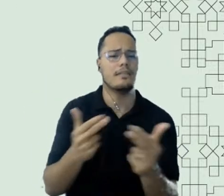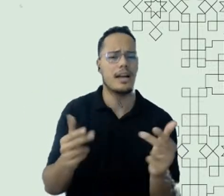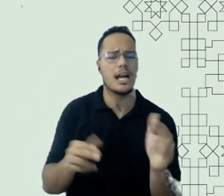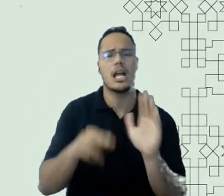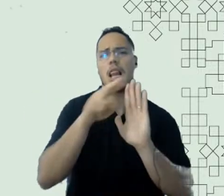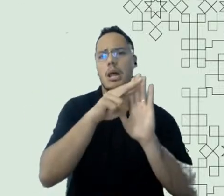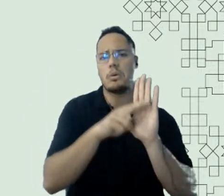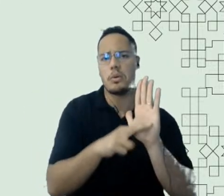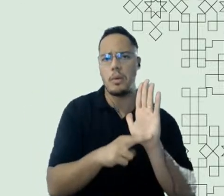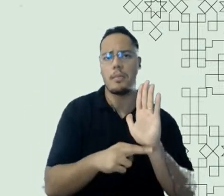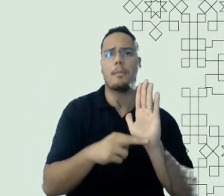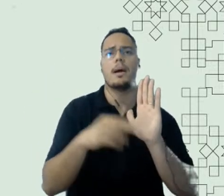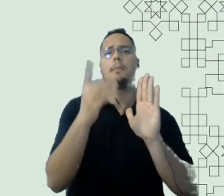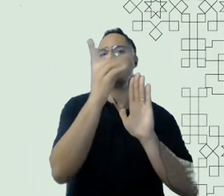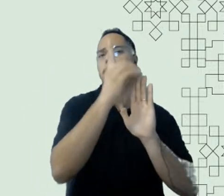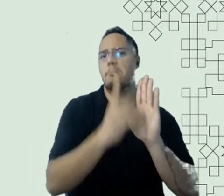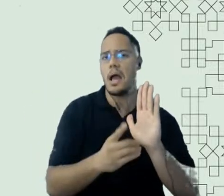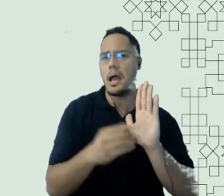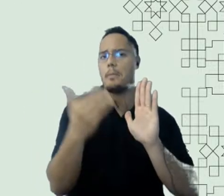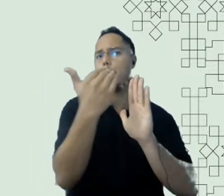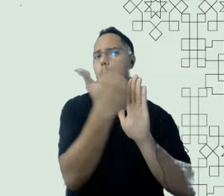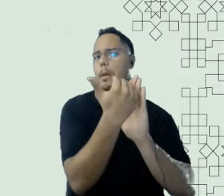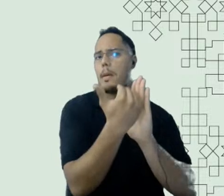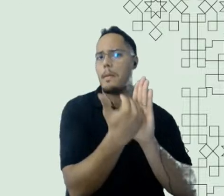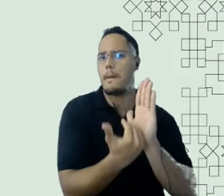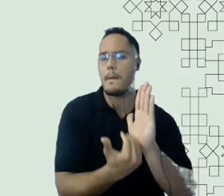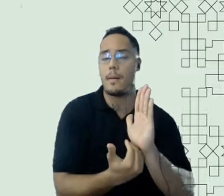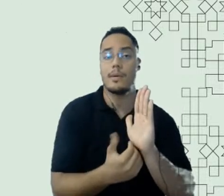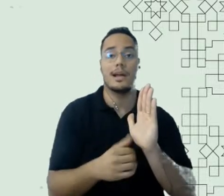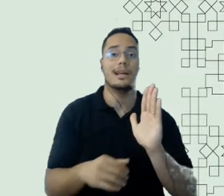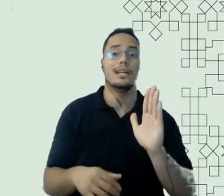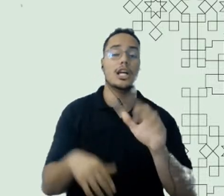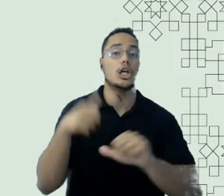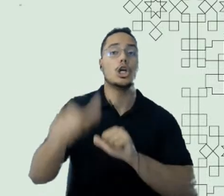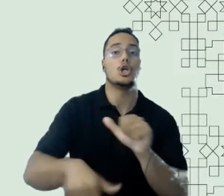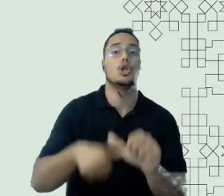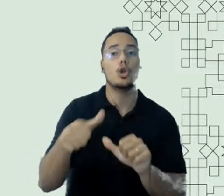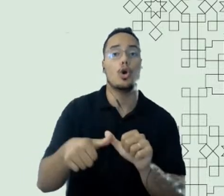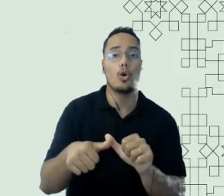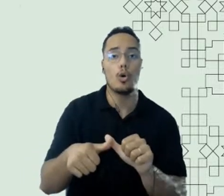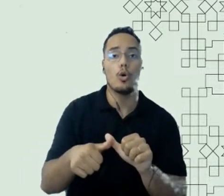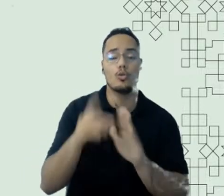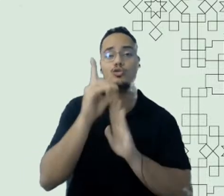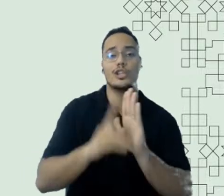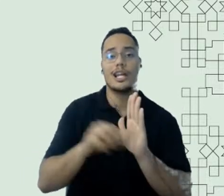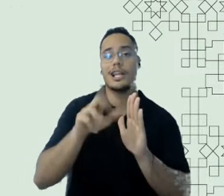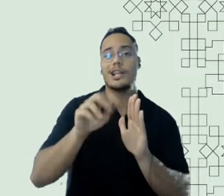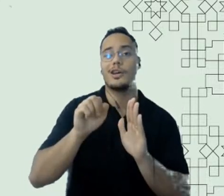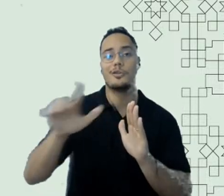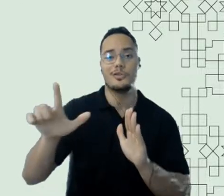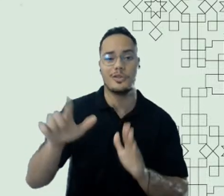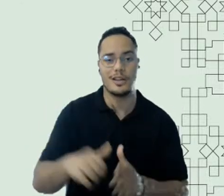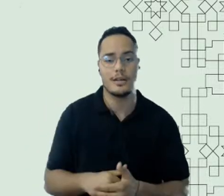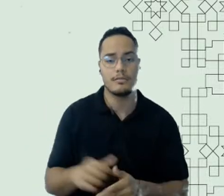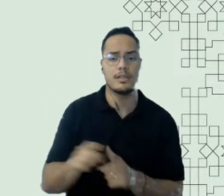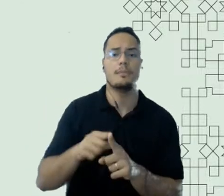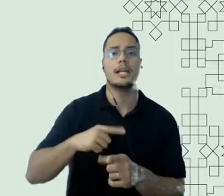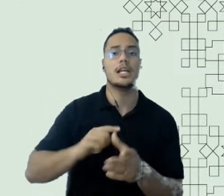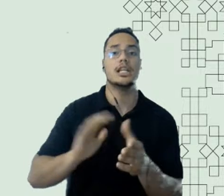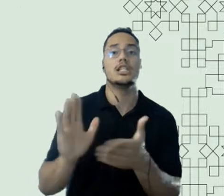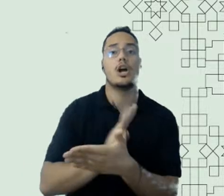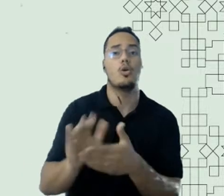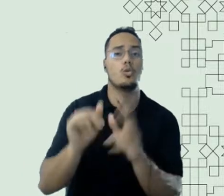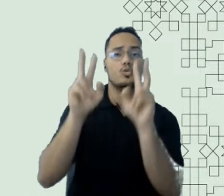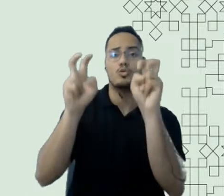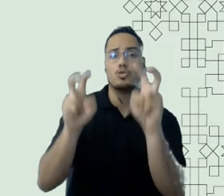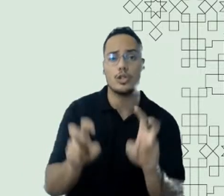level to address different type of issues concerned by the digital development and by